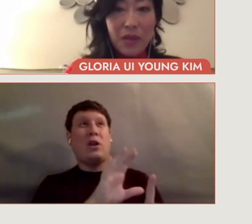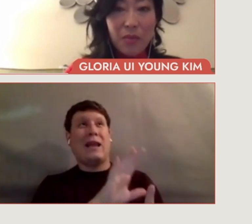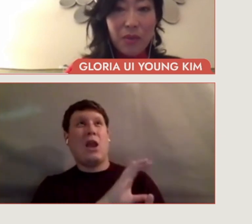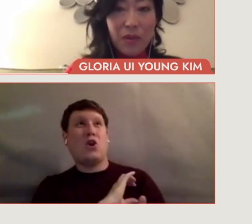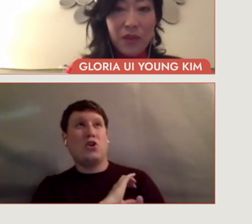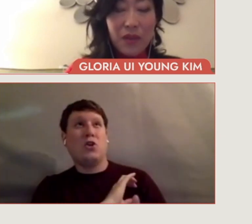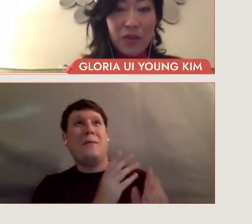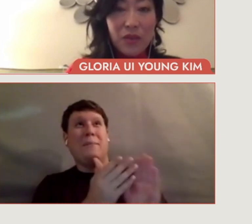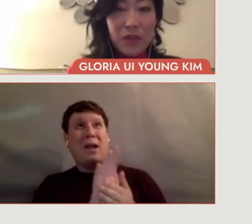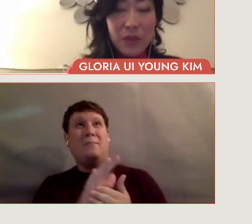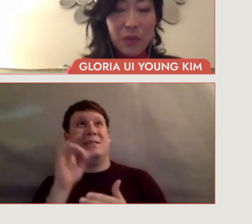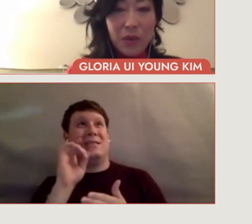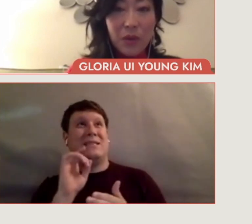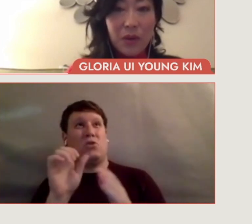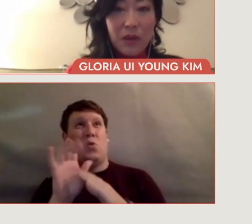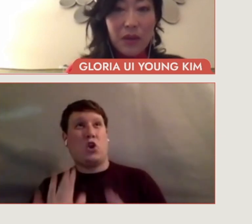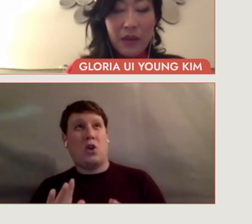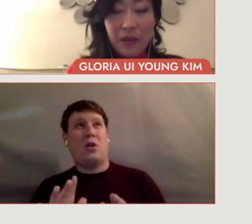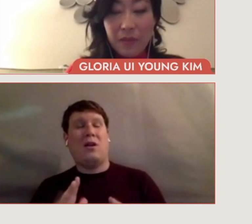stereotype of the Asian sex worker.